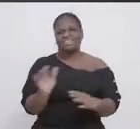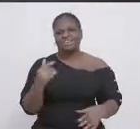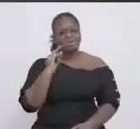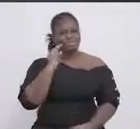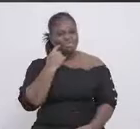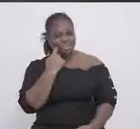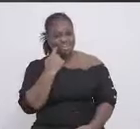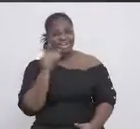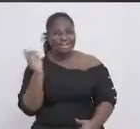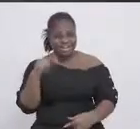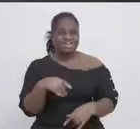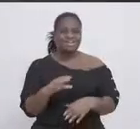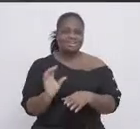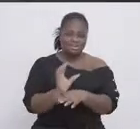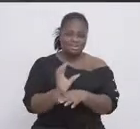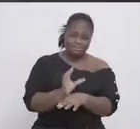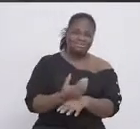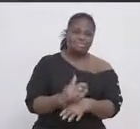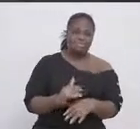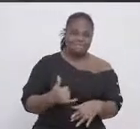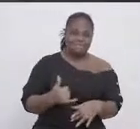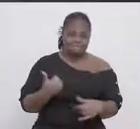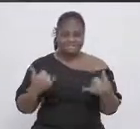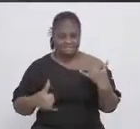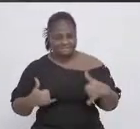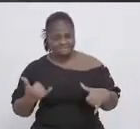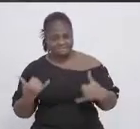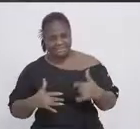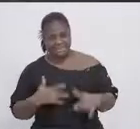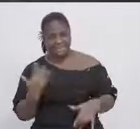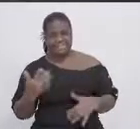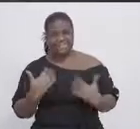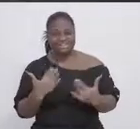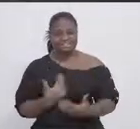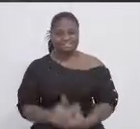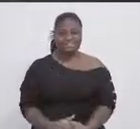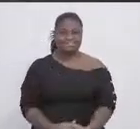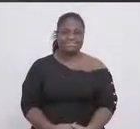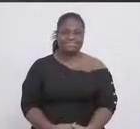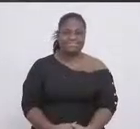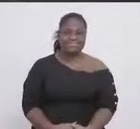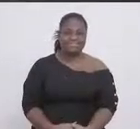time, the person can play my game and feel excited to play it.